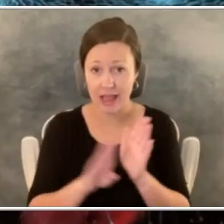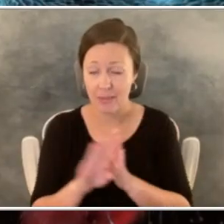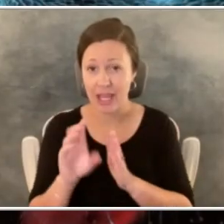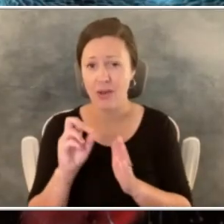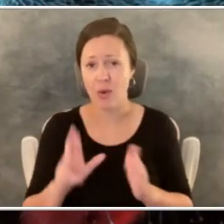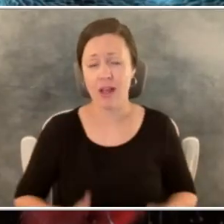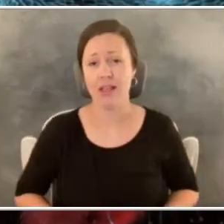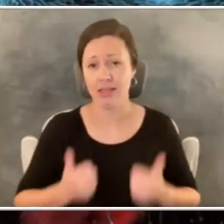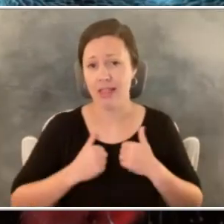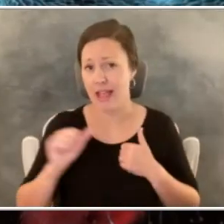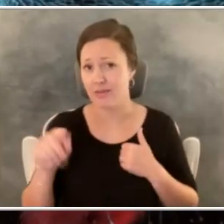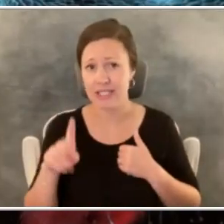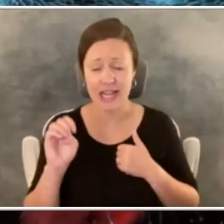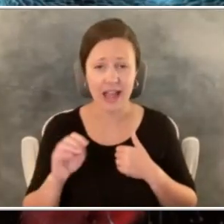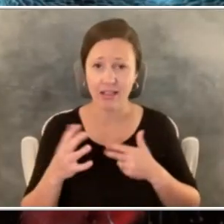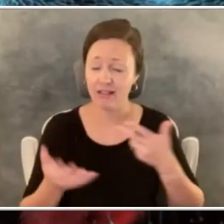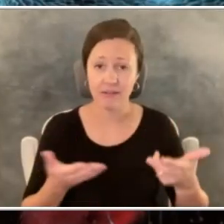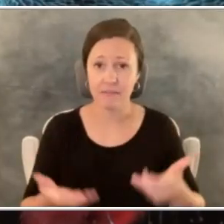Yeah, so actually,